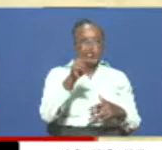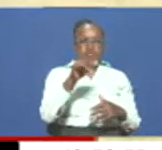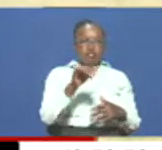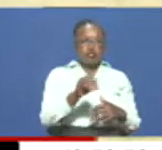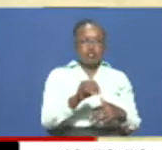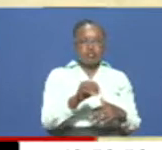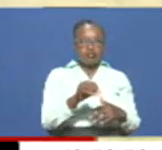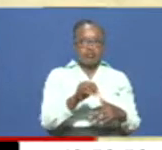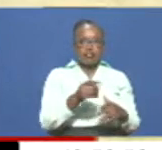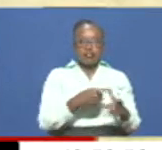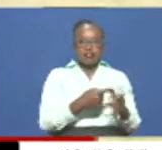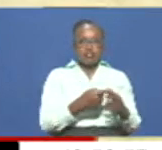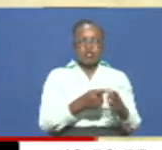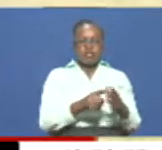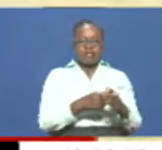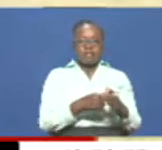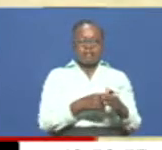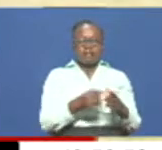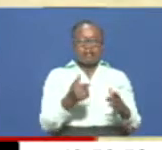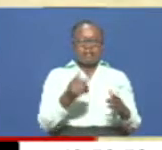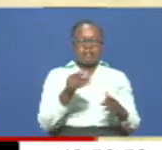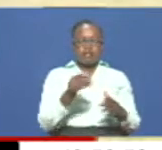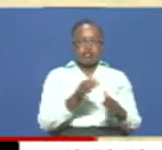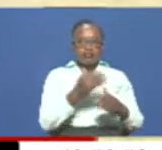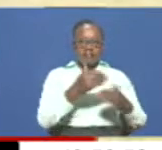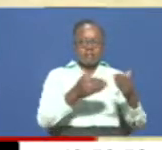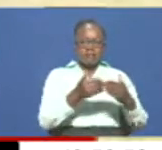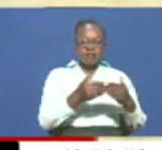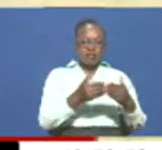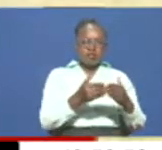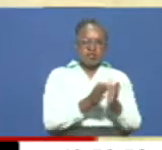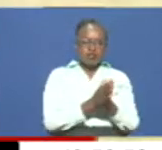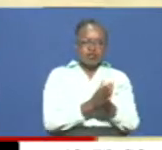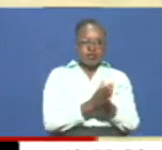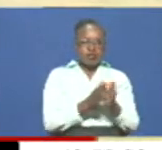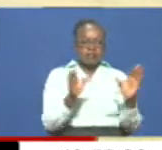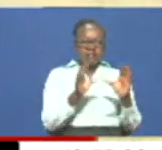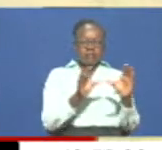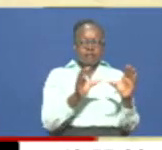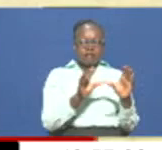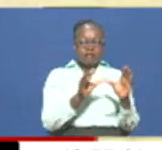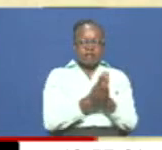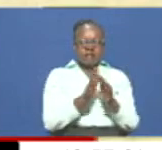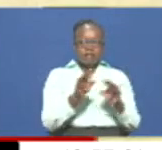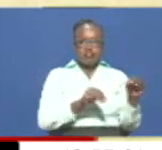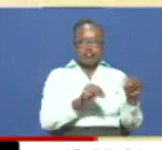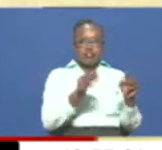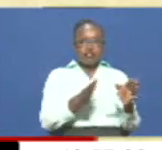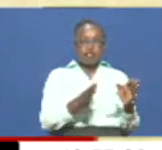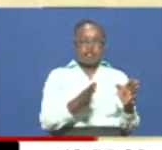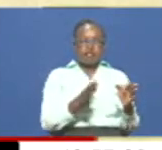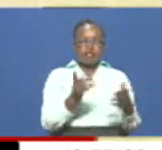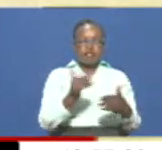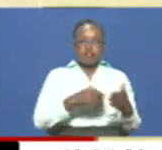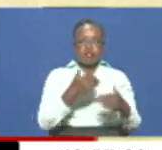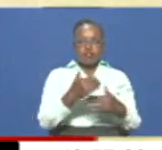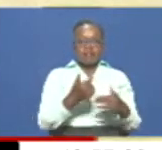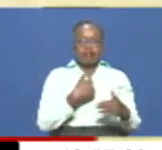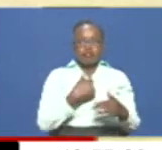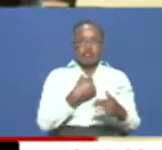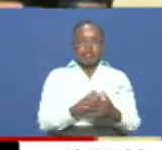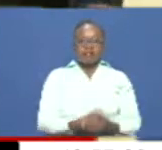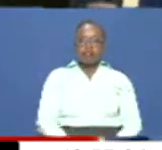kaanza build up. So from build up I'm going to sit down with my coach and with my manager to see what next for me.